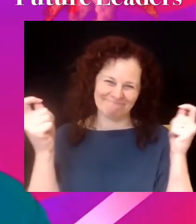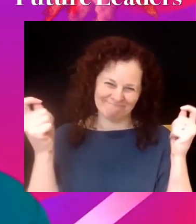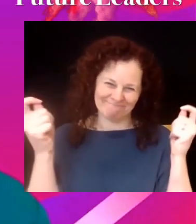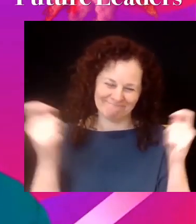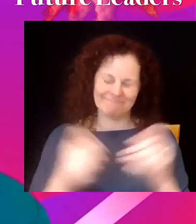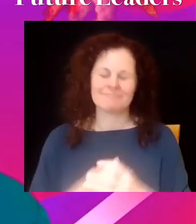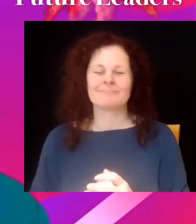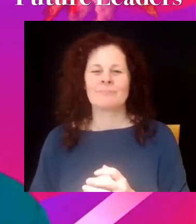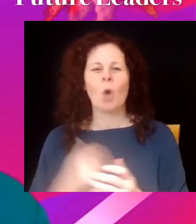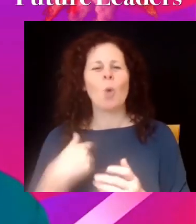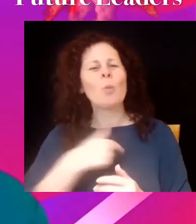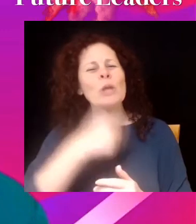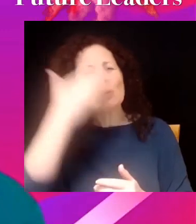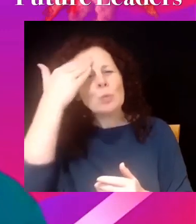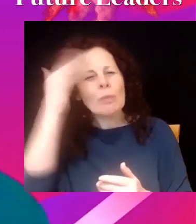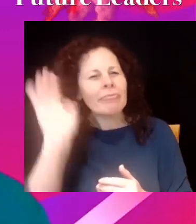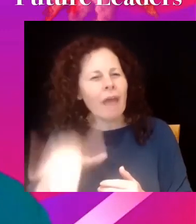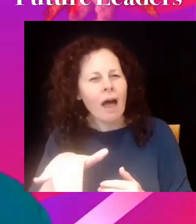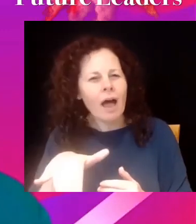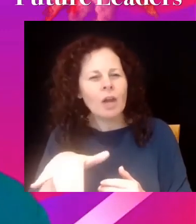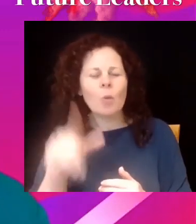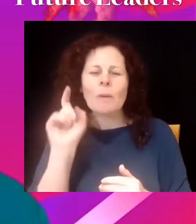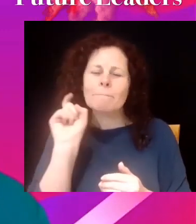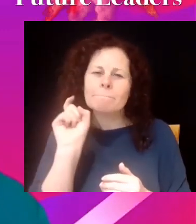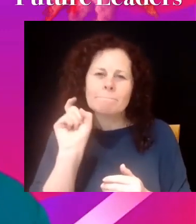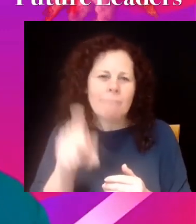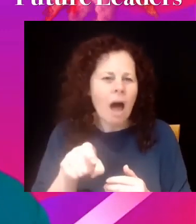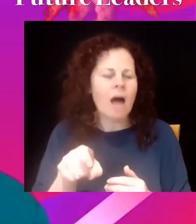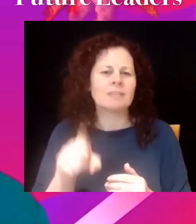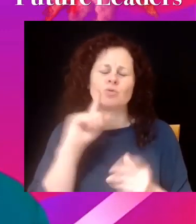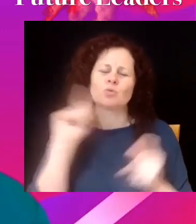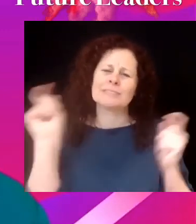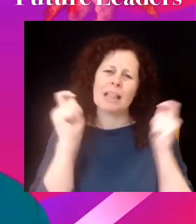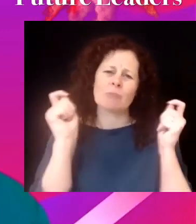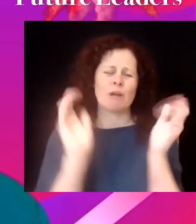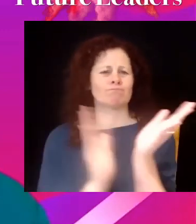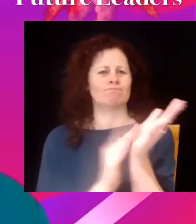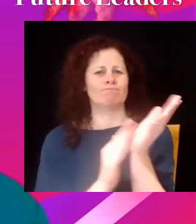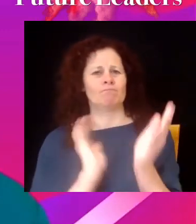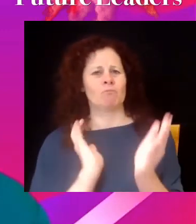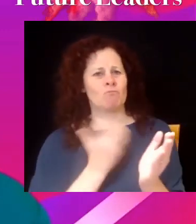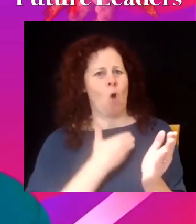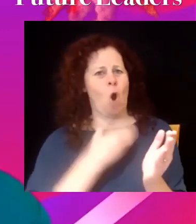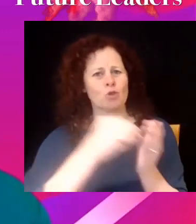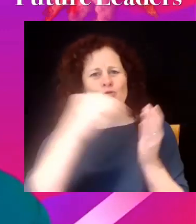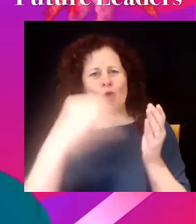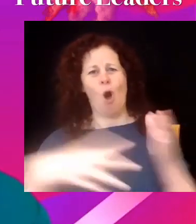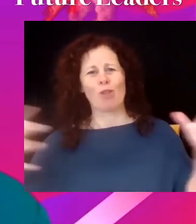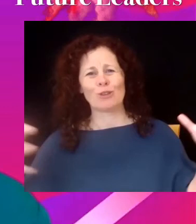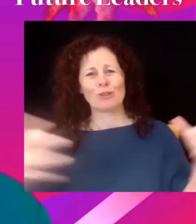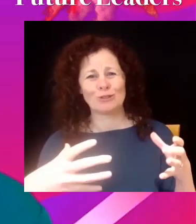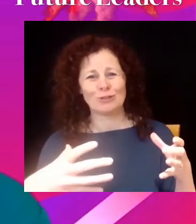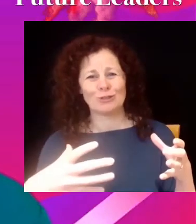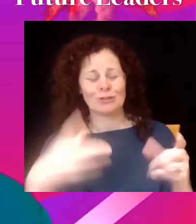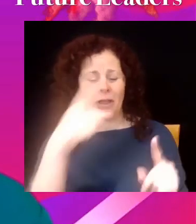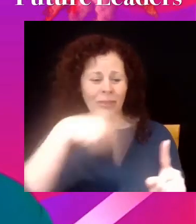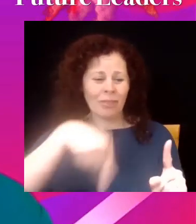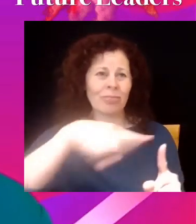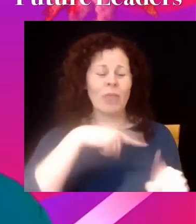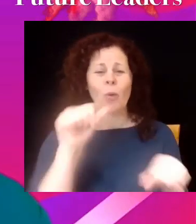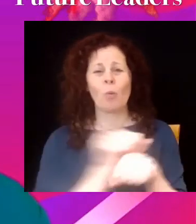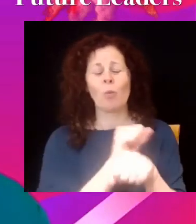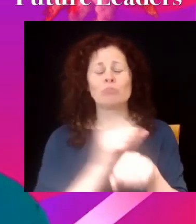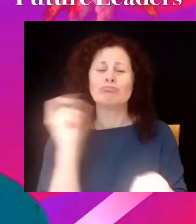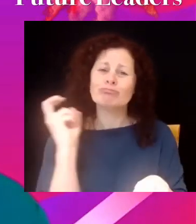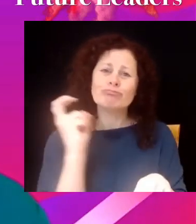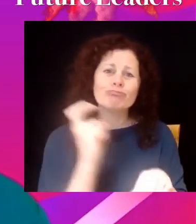a dinner in person, that nothing was going to stop us from celebrating our scholars. As you know, our scholars work very hard